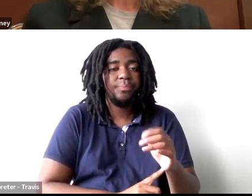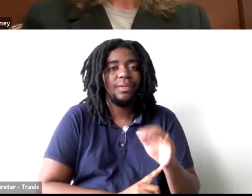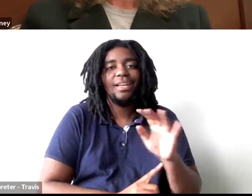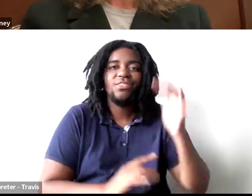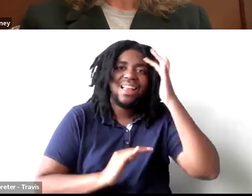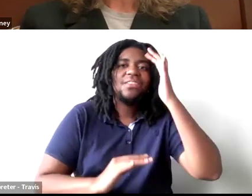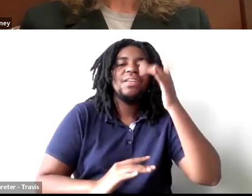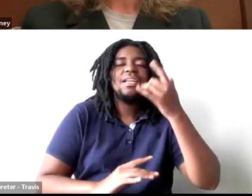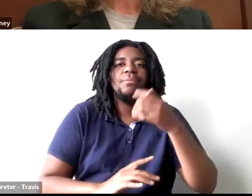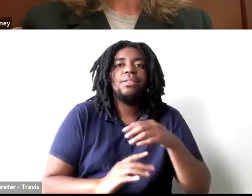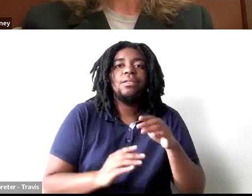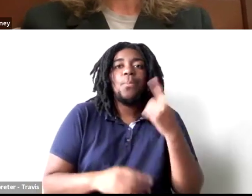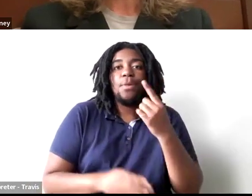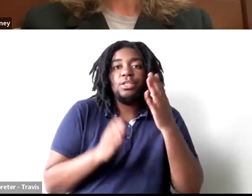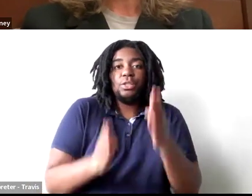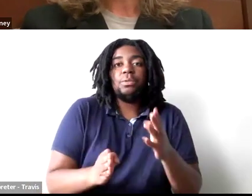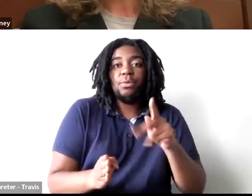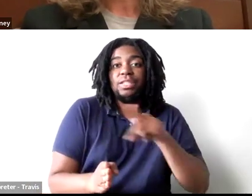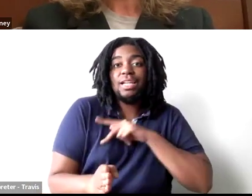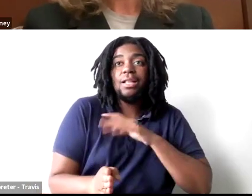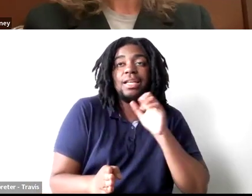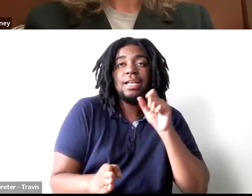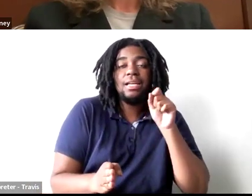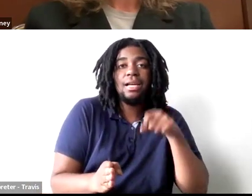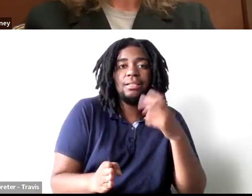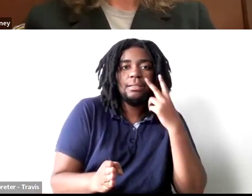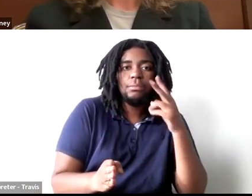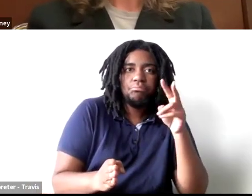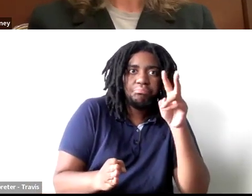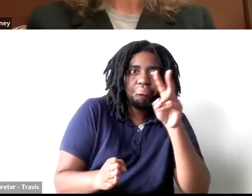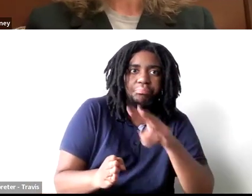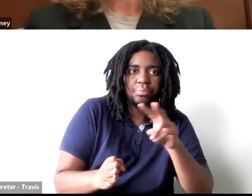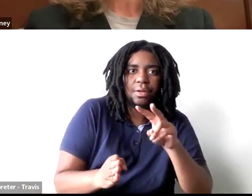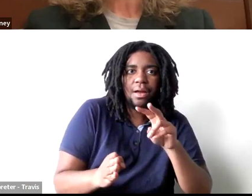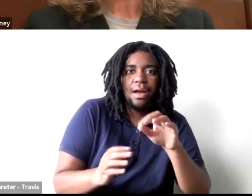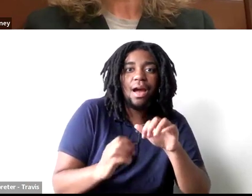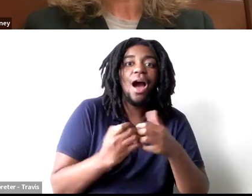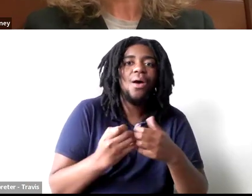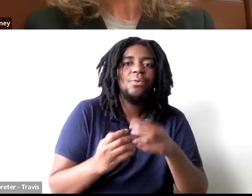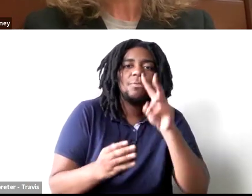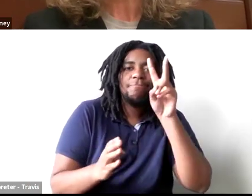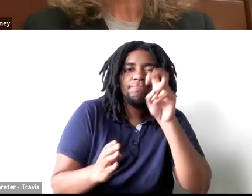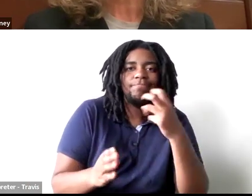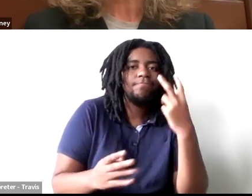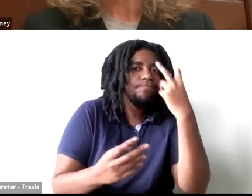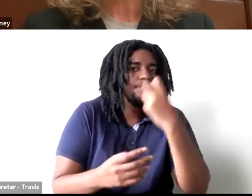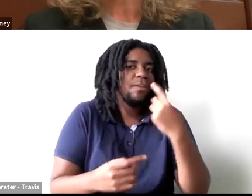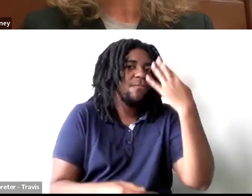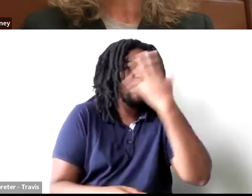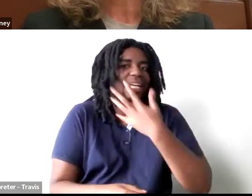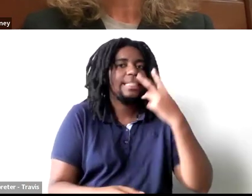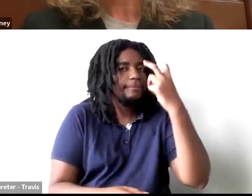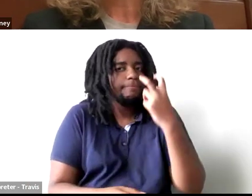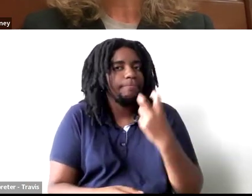probably suggested or required. We don't know whether all profiles need to be done. Certainly Moses had